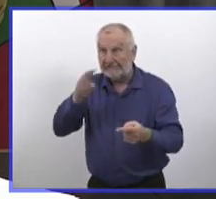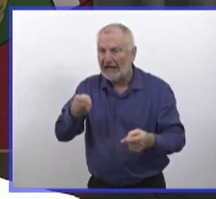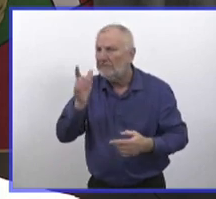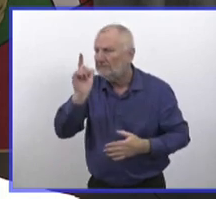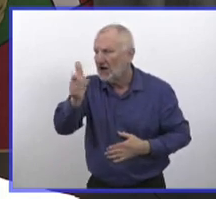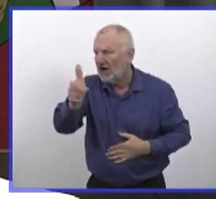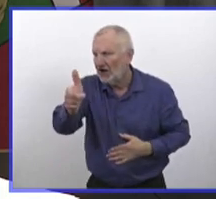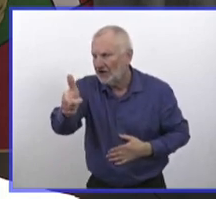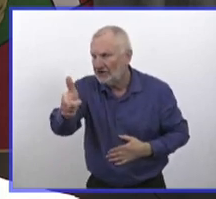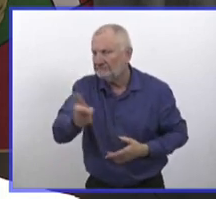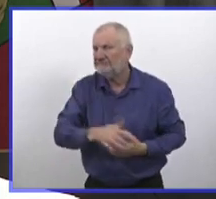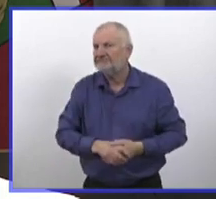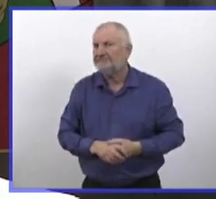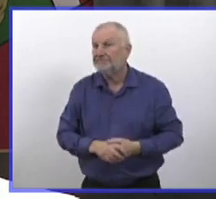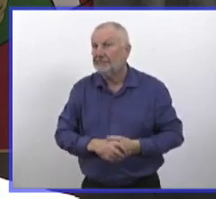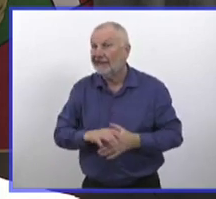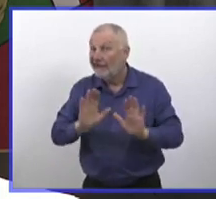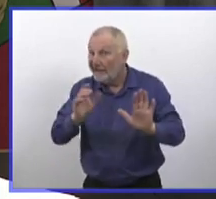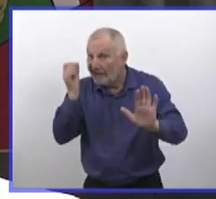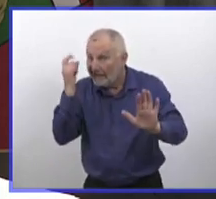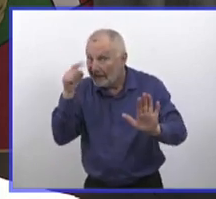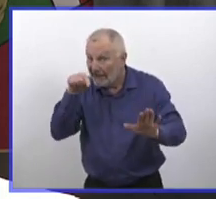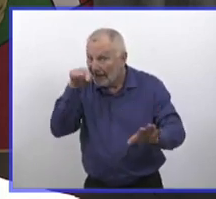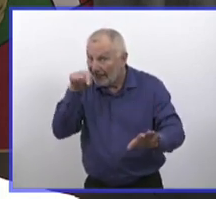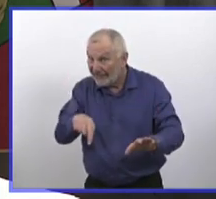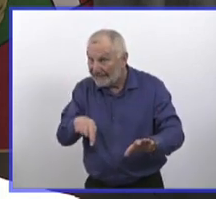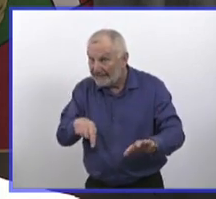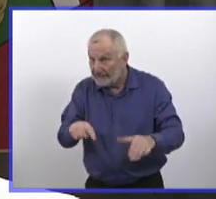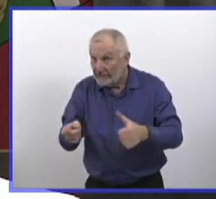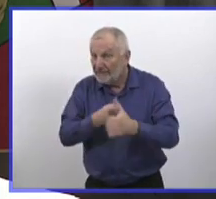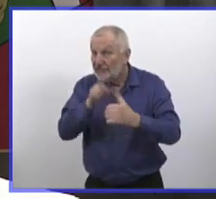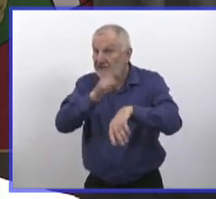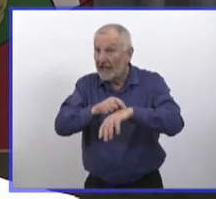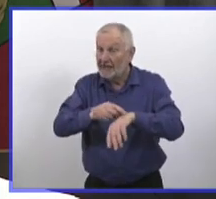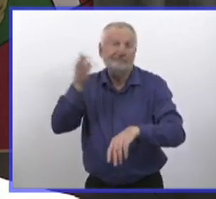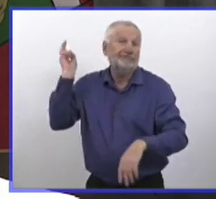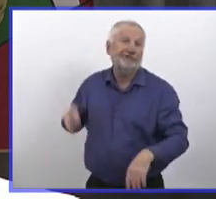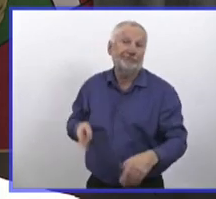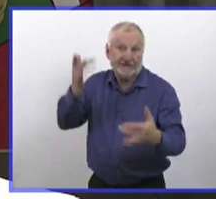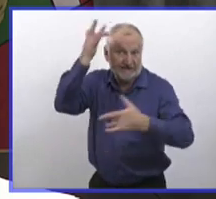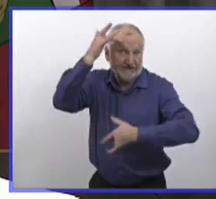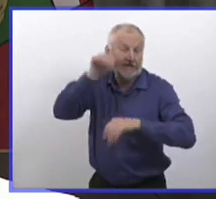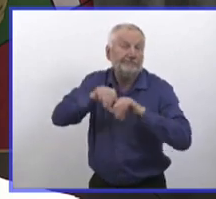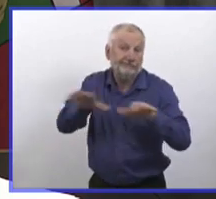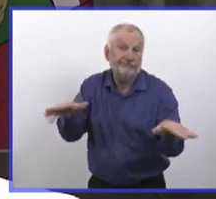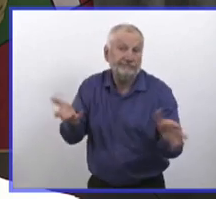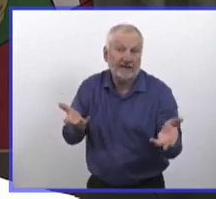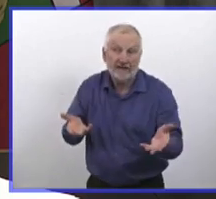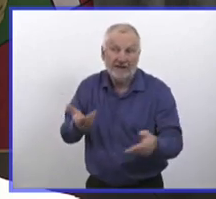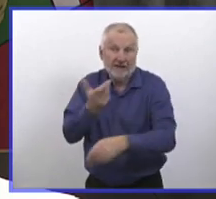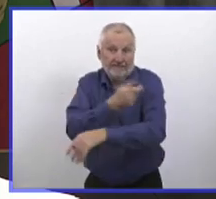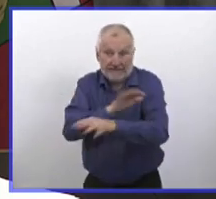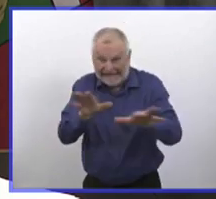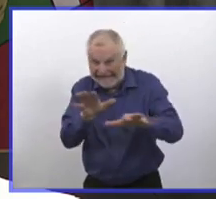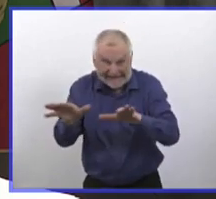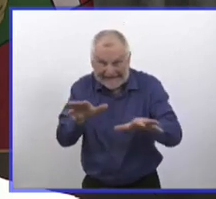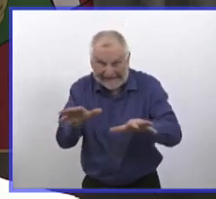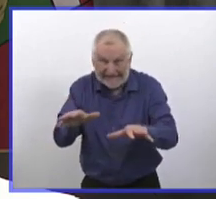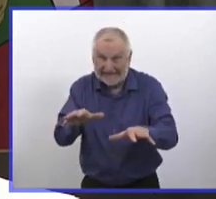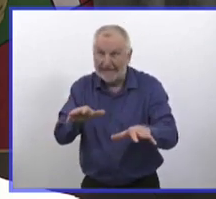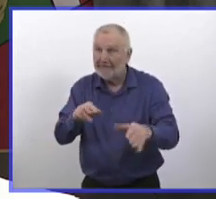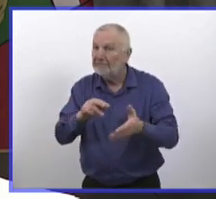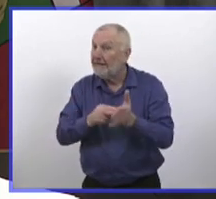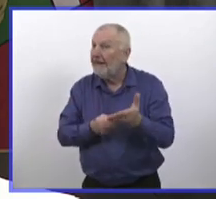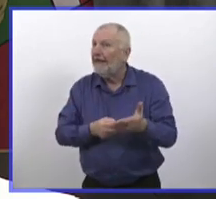together. This is a pandemic, and so the whole world is gathering information at the same time on a new